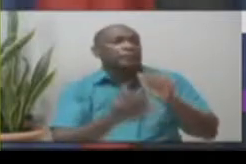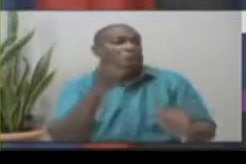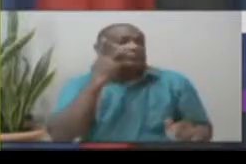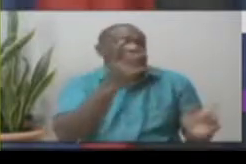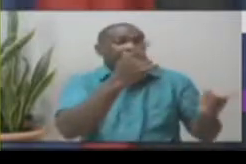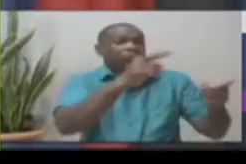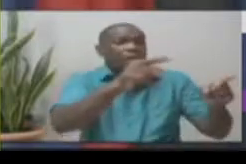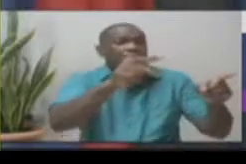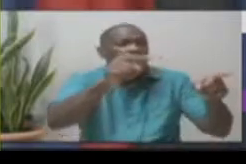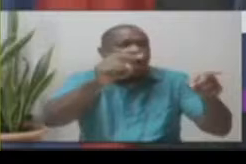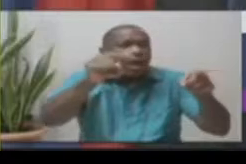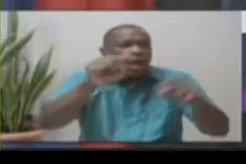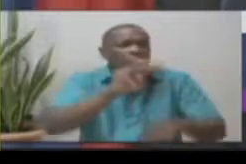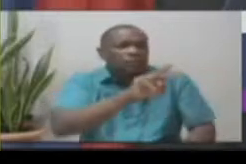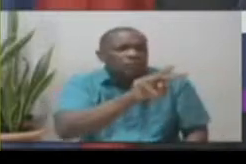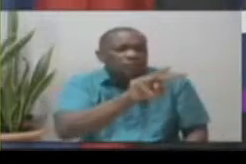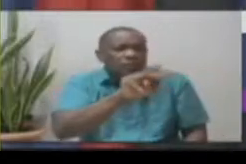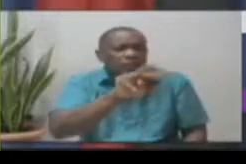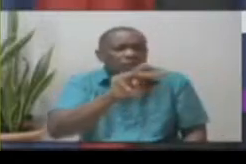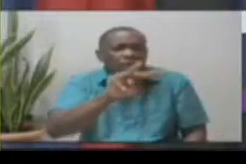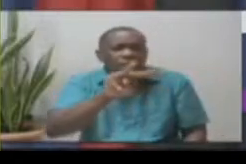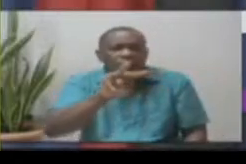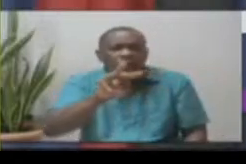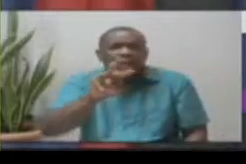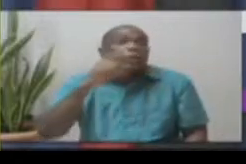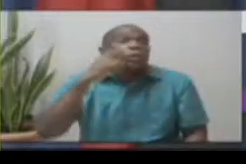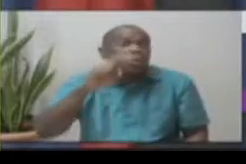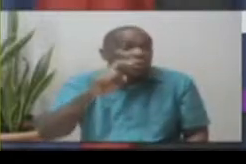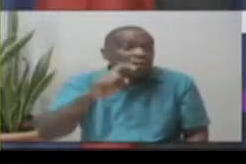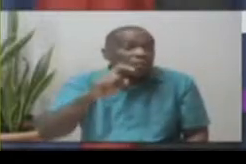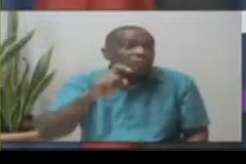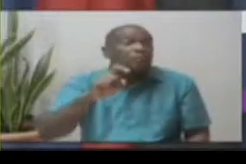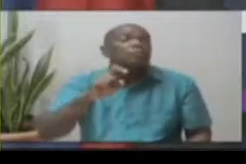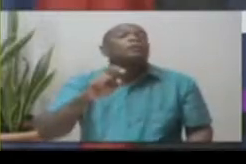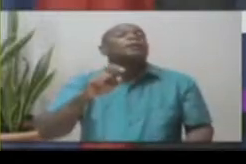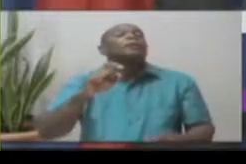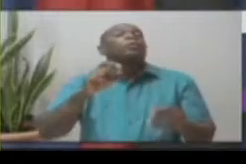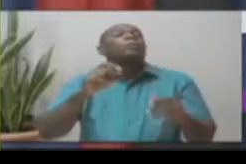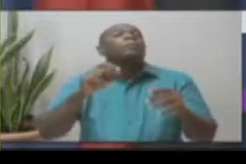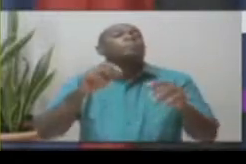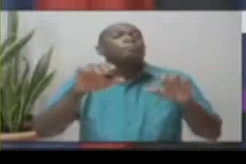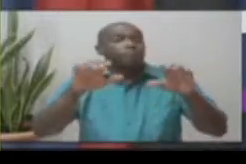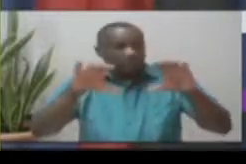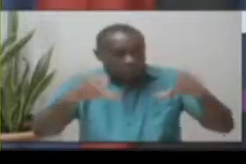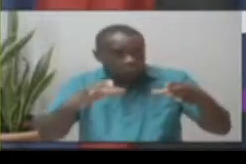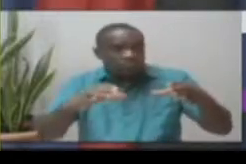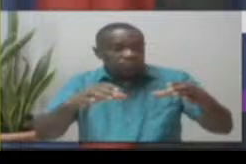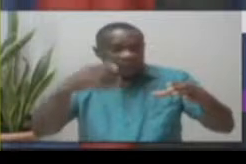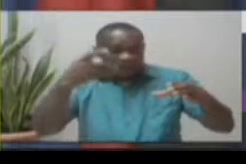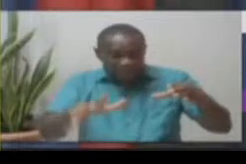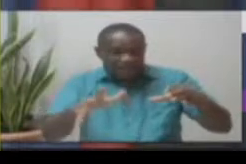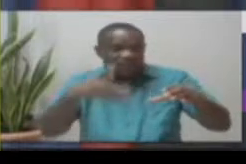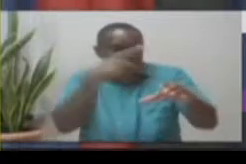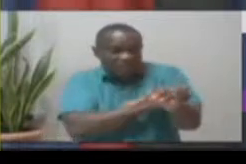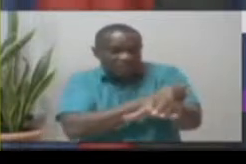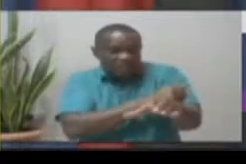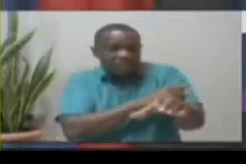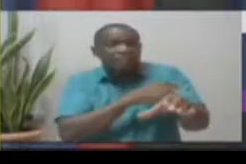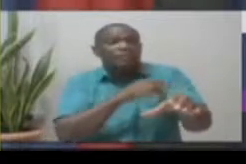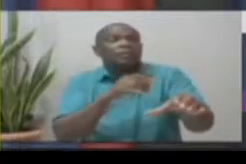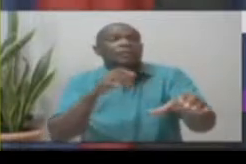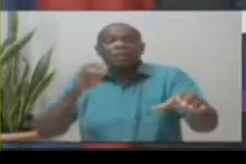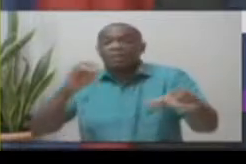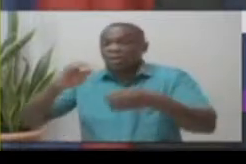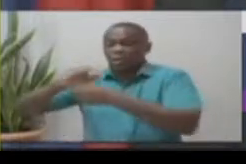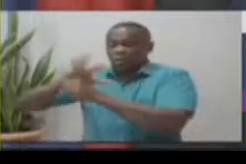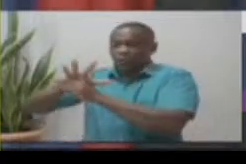been vaccinated has been responding much, much better to the virus